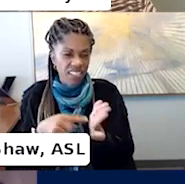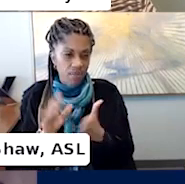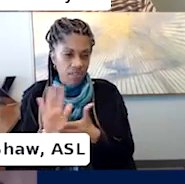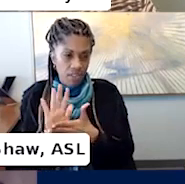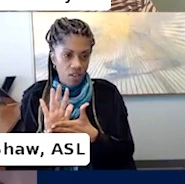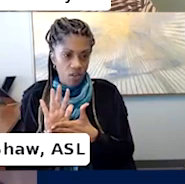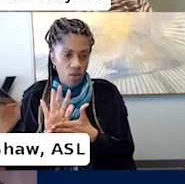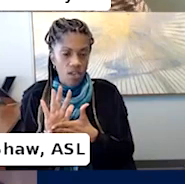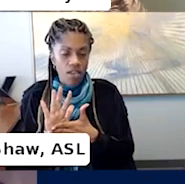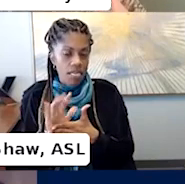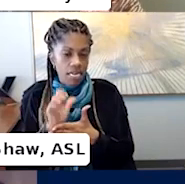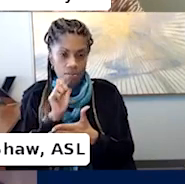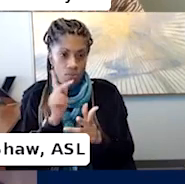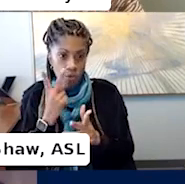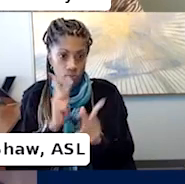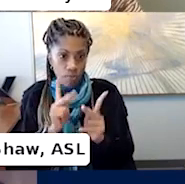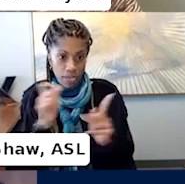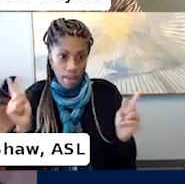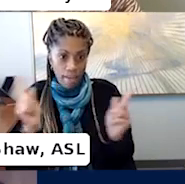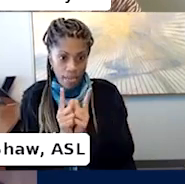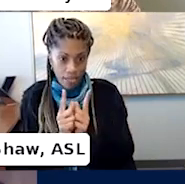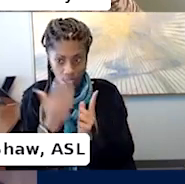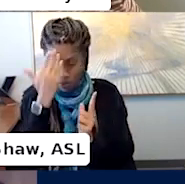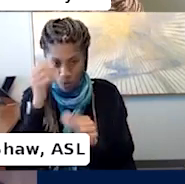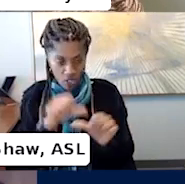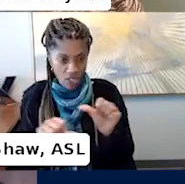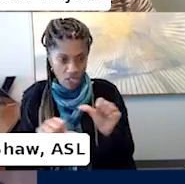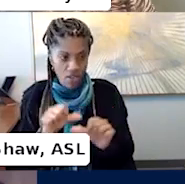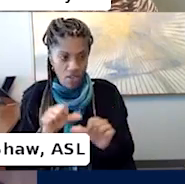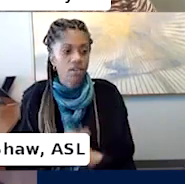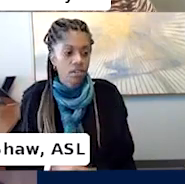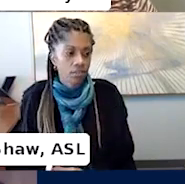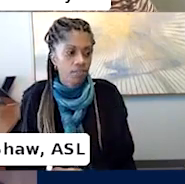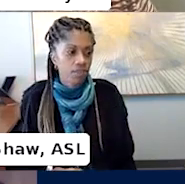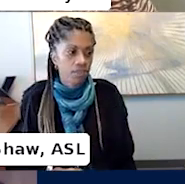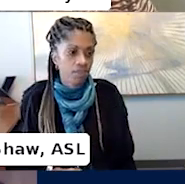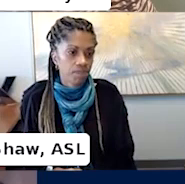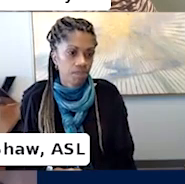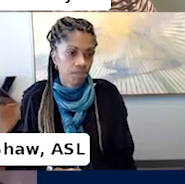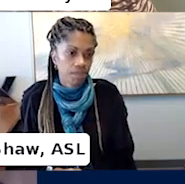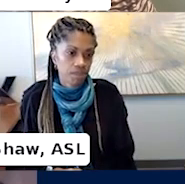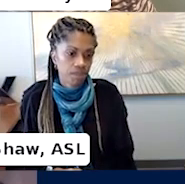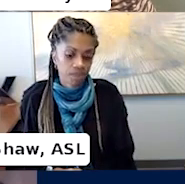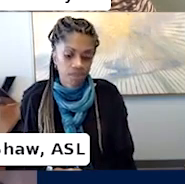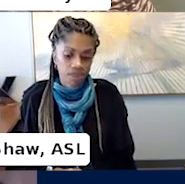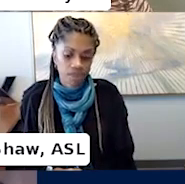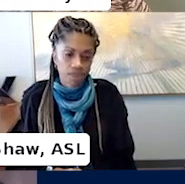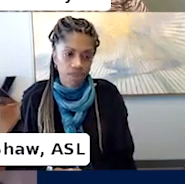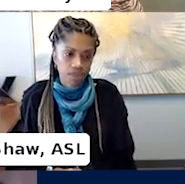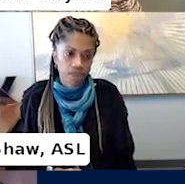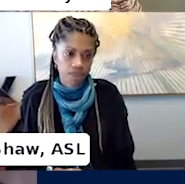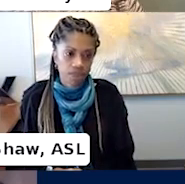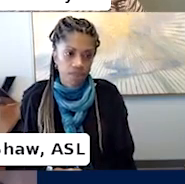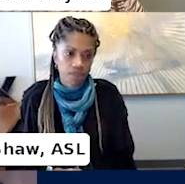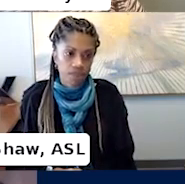stories that are coming through from them, those from that initiative. I also want to share that, right now we are focused